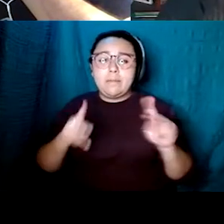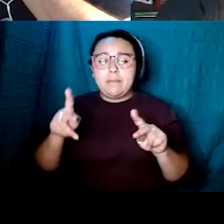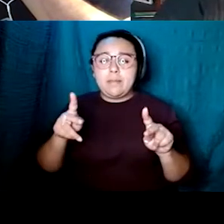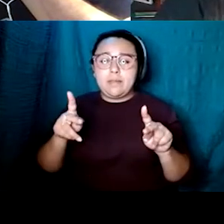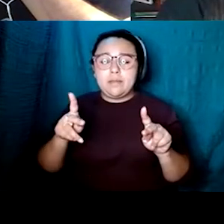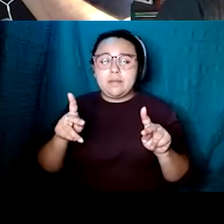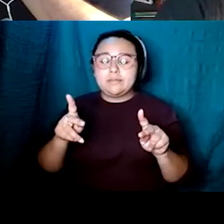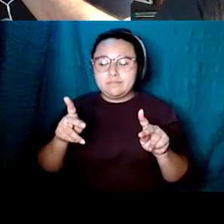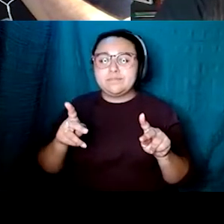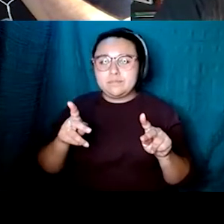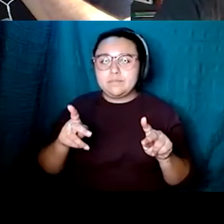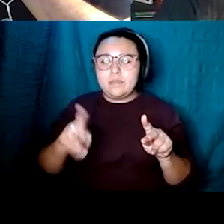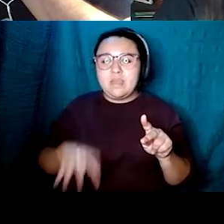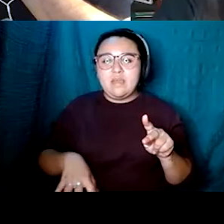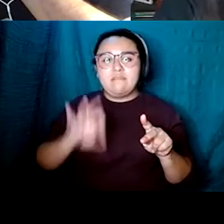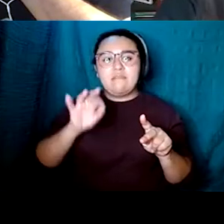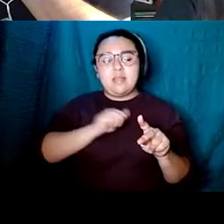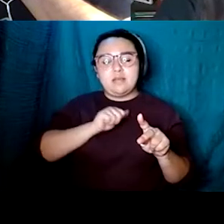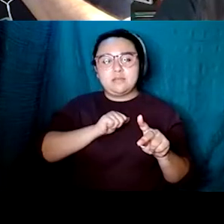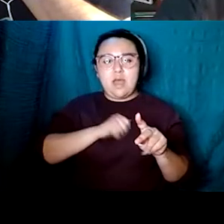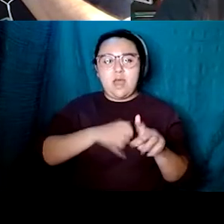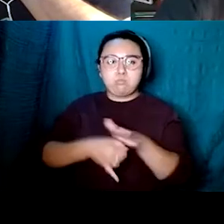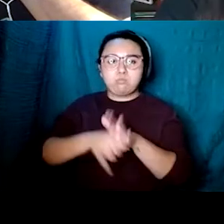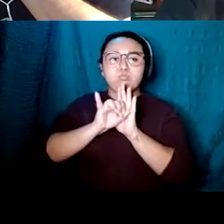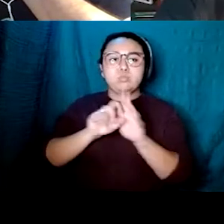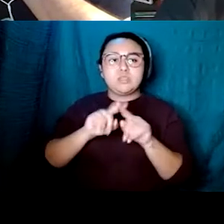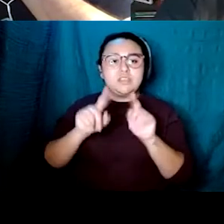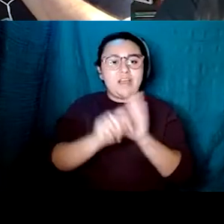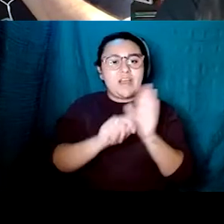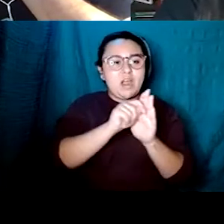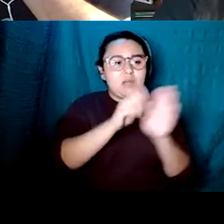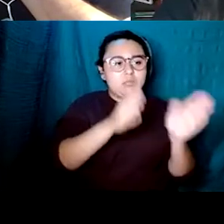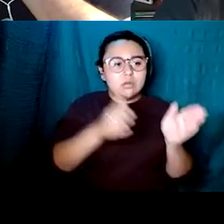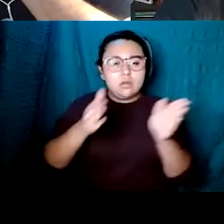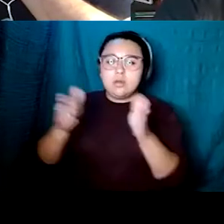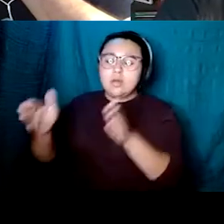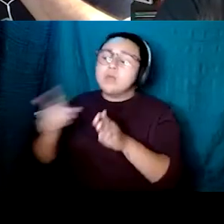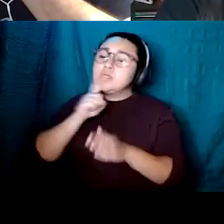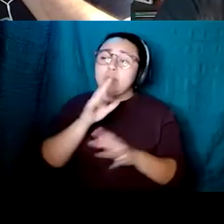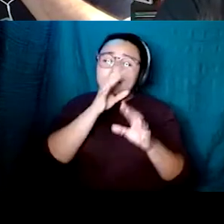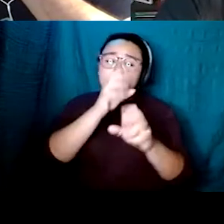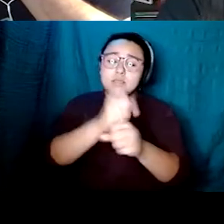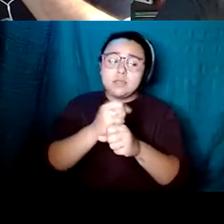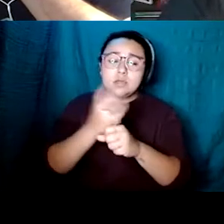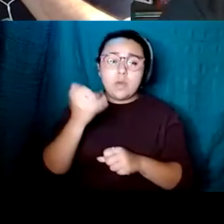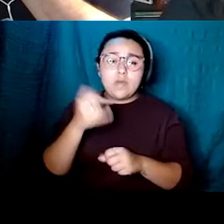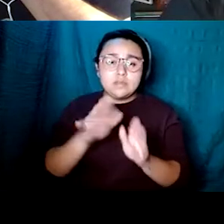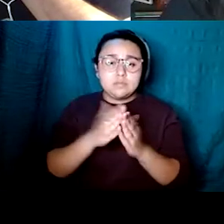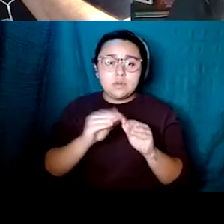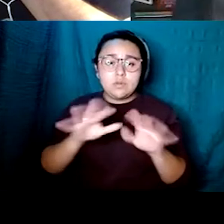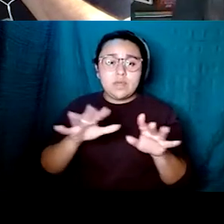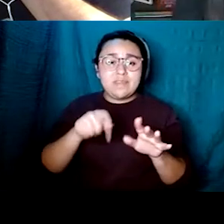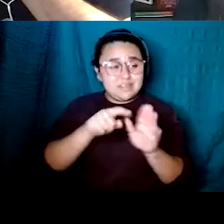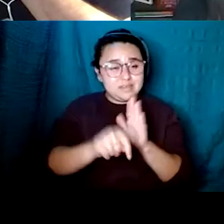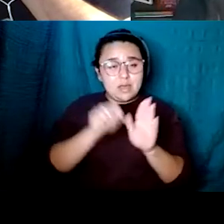came to find themselves in those different eras. I think that's really fascinating, you know, because this book came out at this